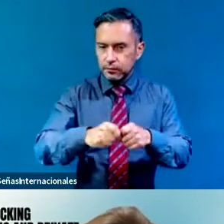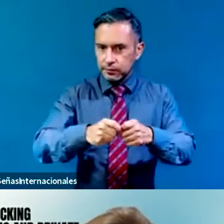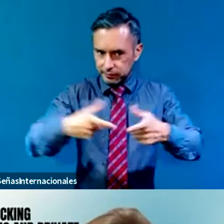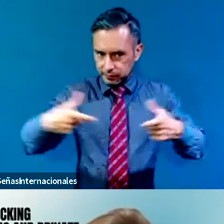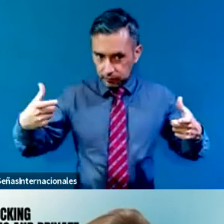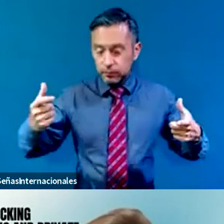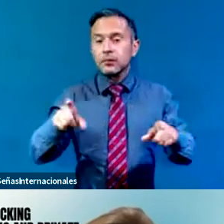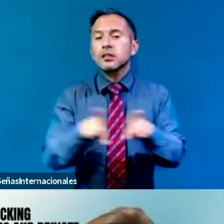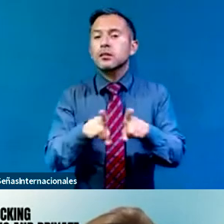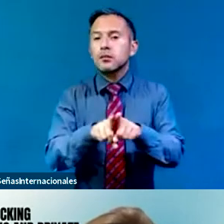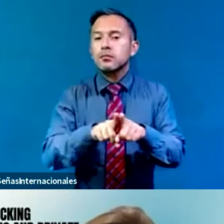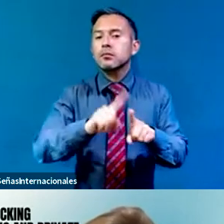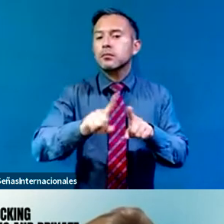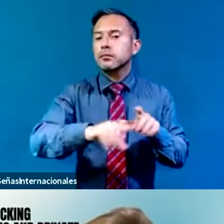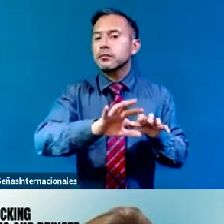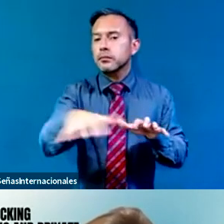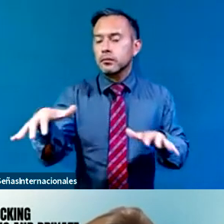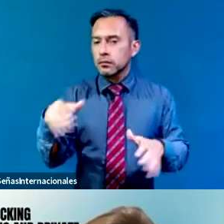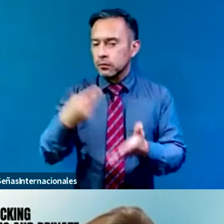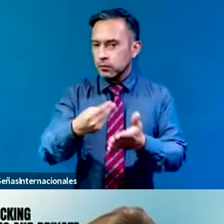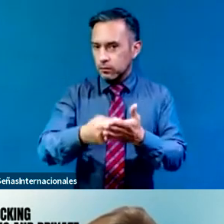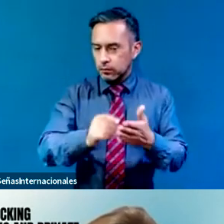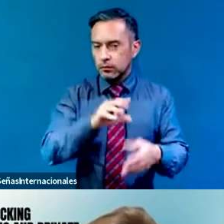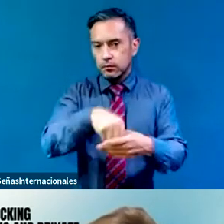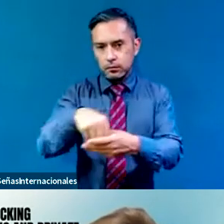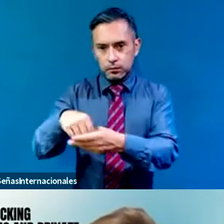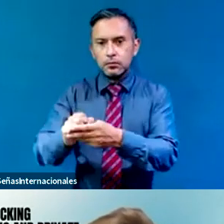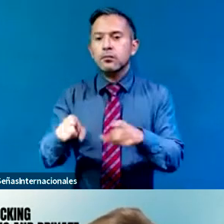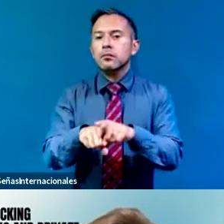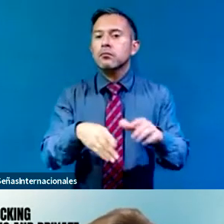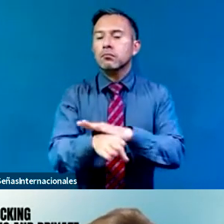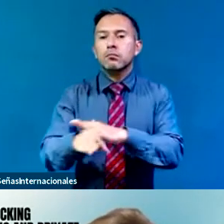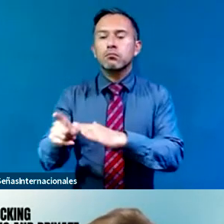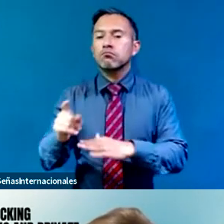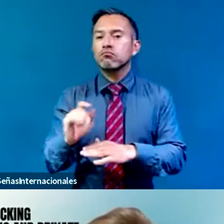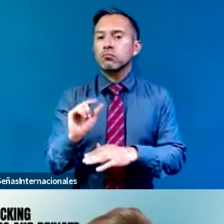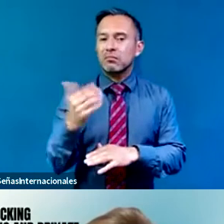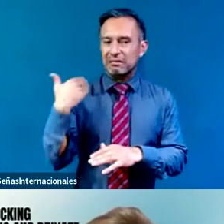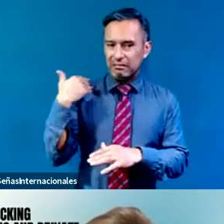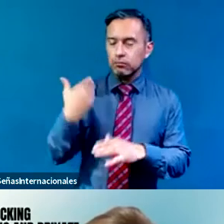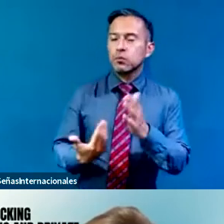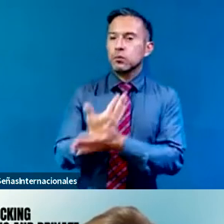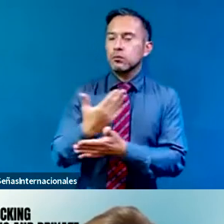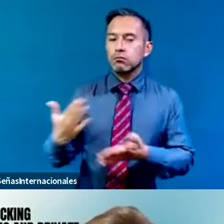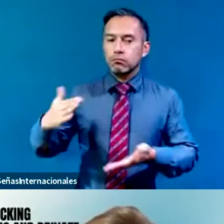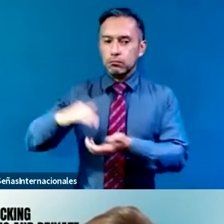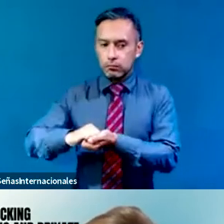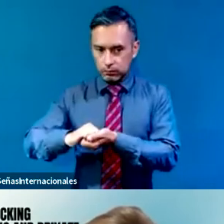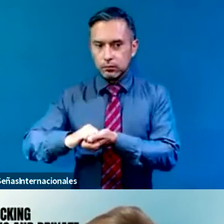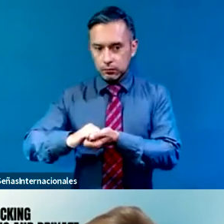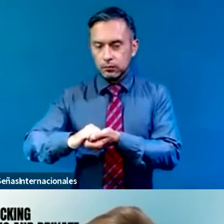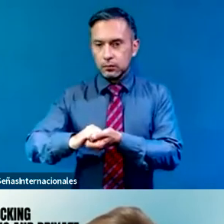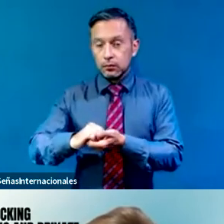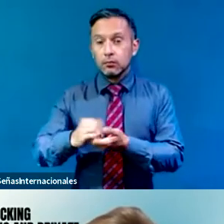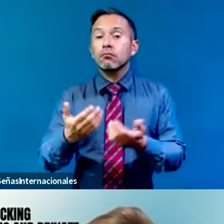market access. As a result of a recent partnership with Flutterwave, African merchants can now connect with more than 300 million